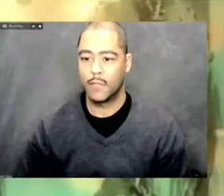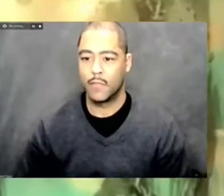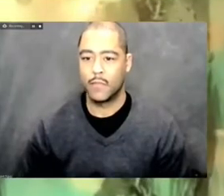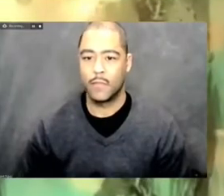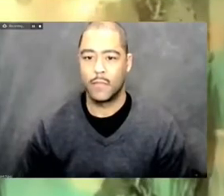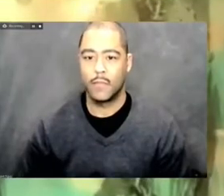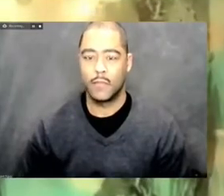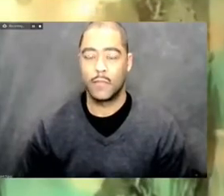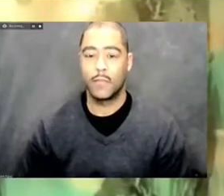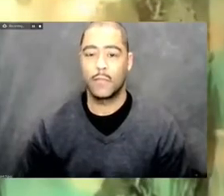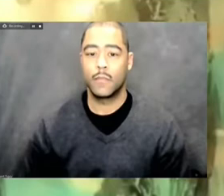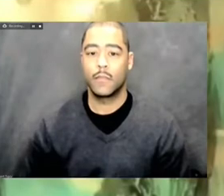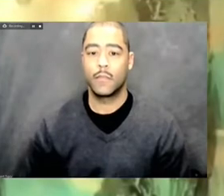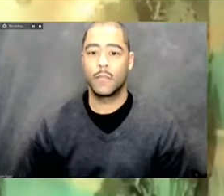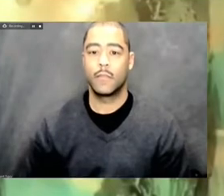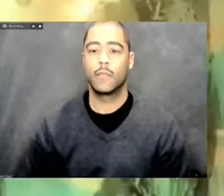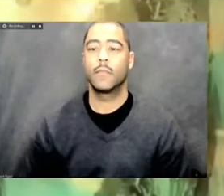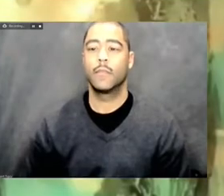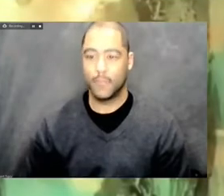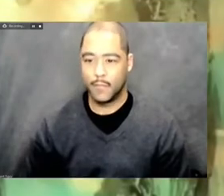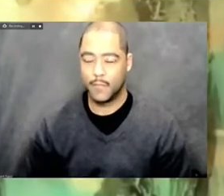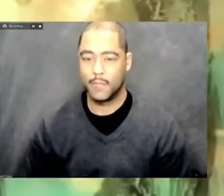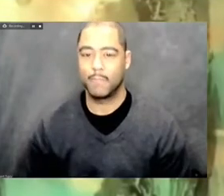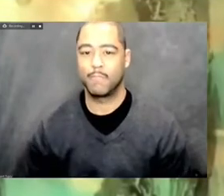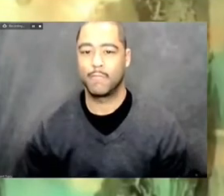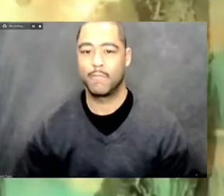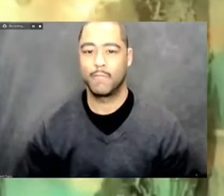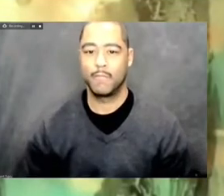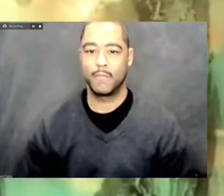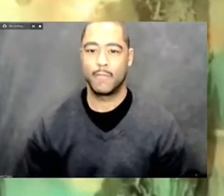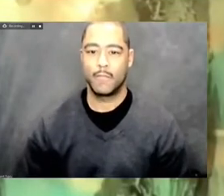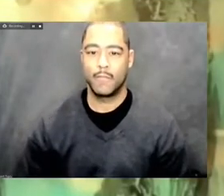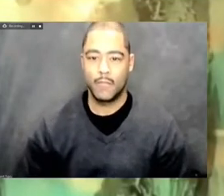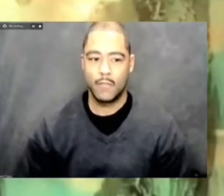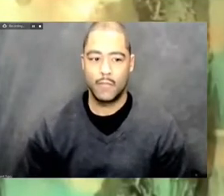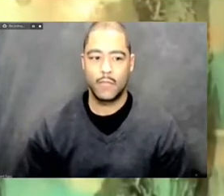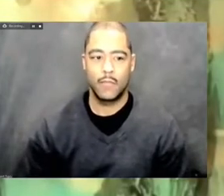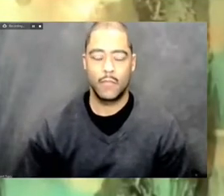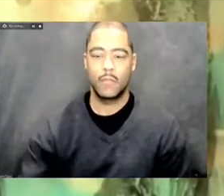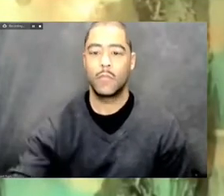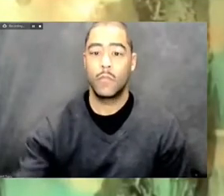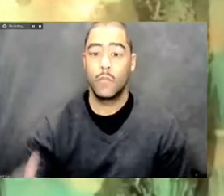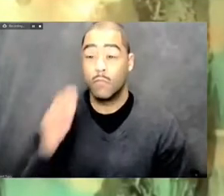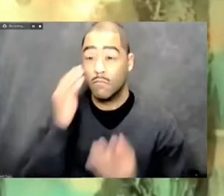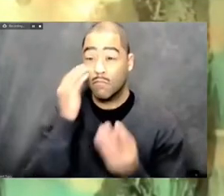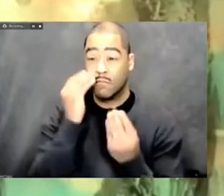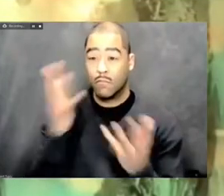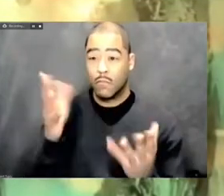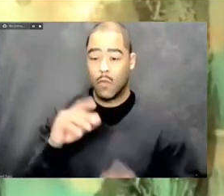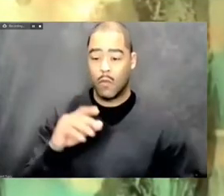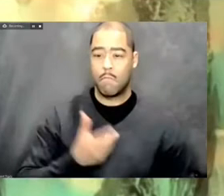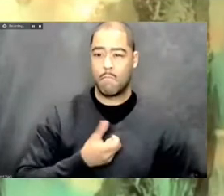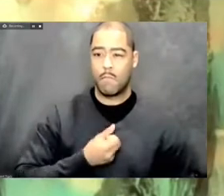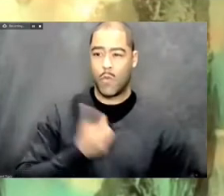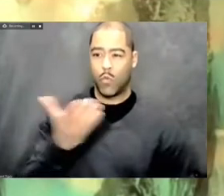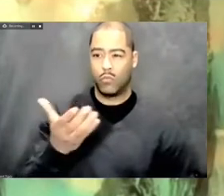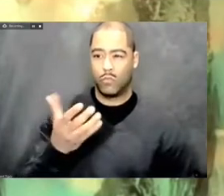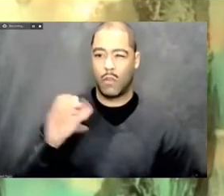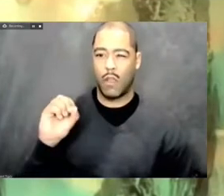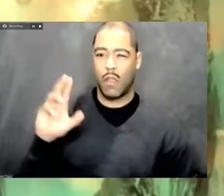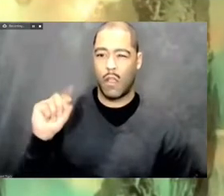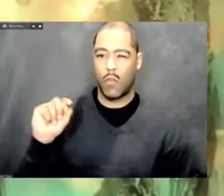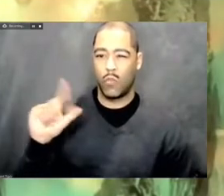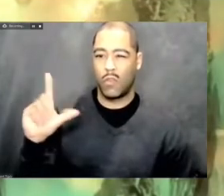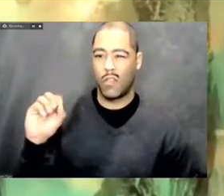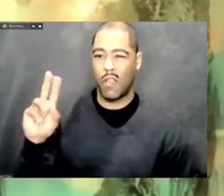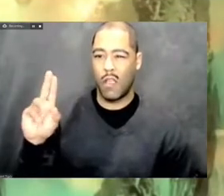I truly want to make sure that we share the team that makes Poetry Out Loud a success. And first, I'd like to